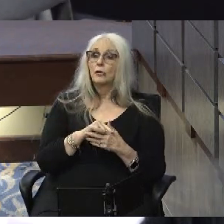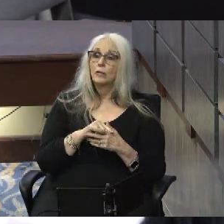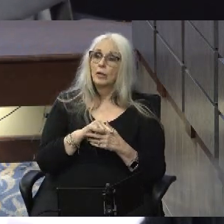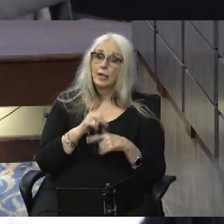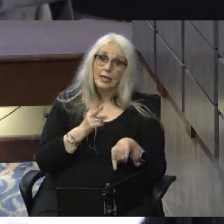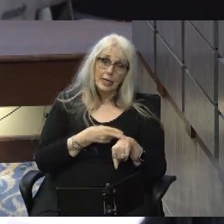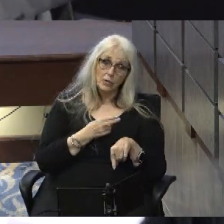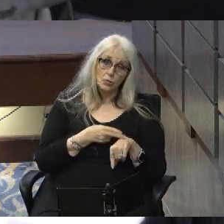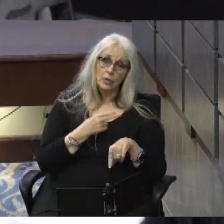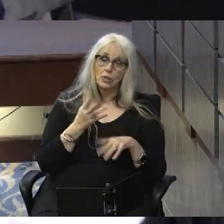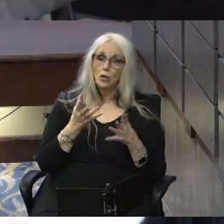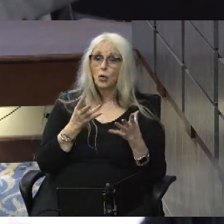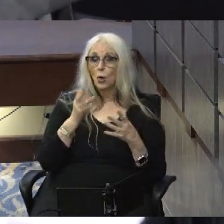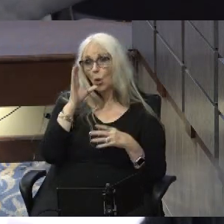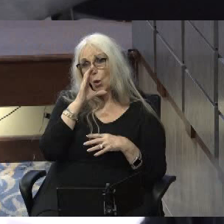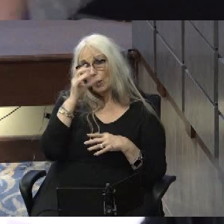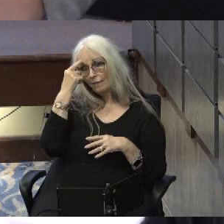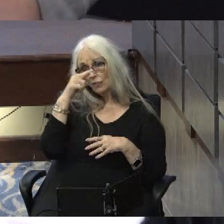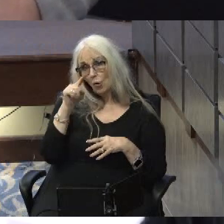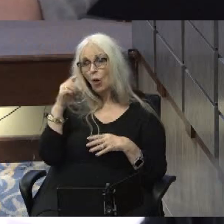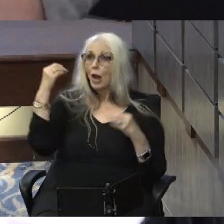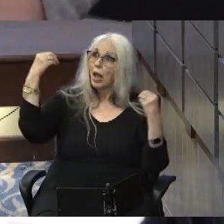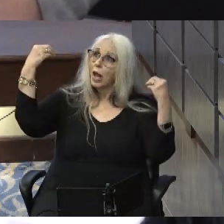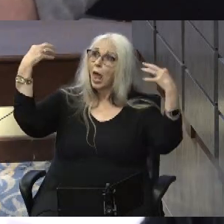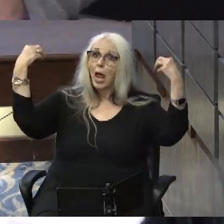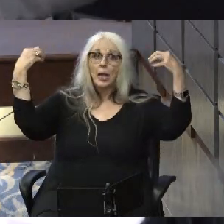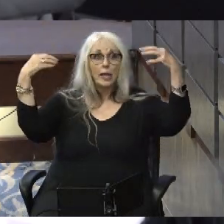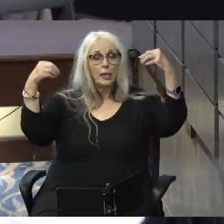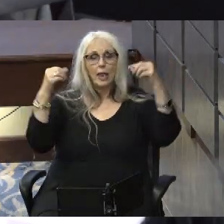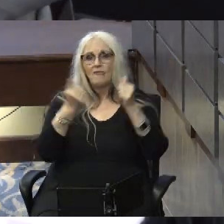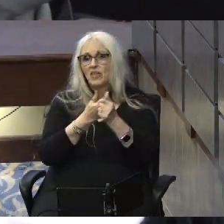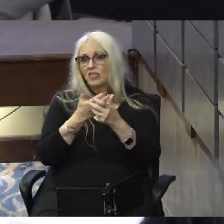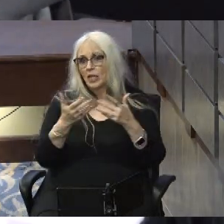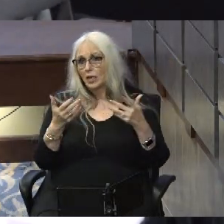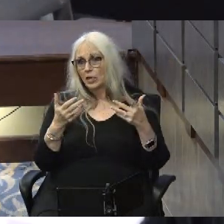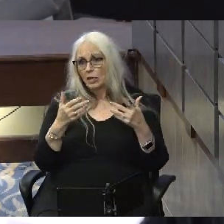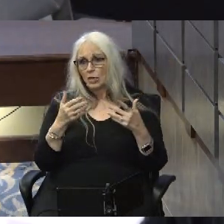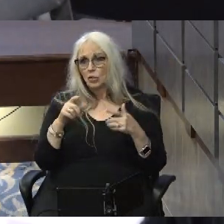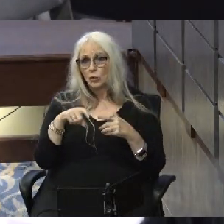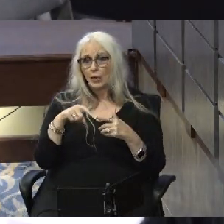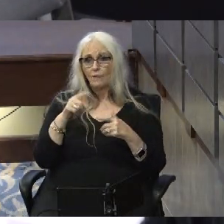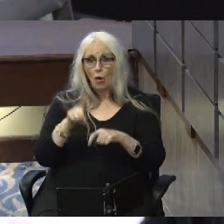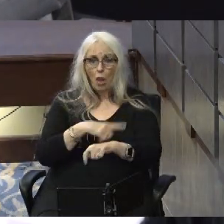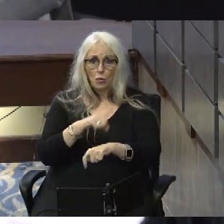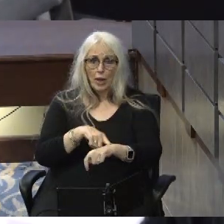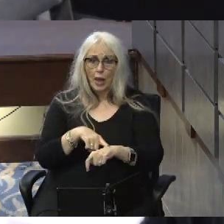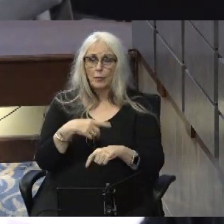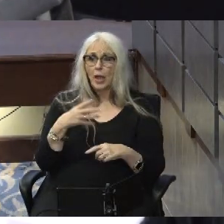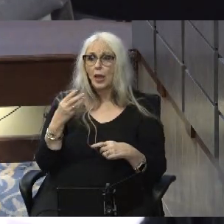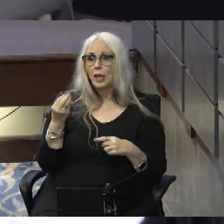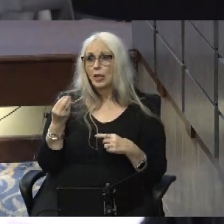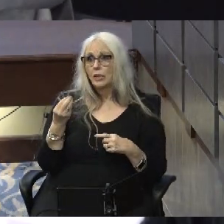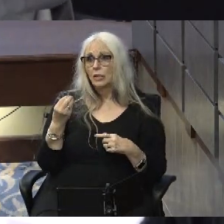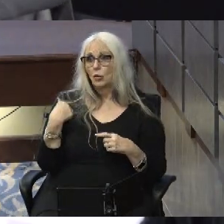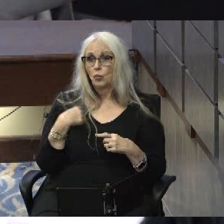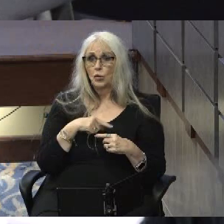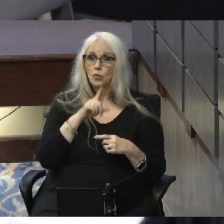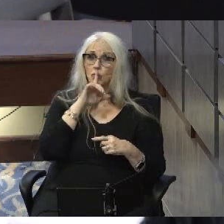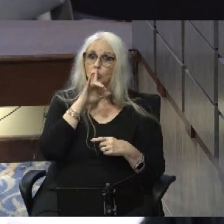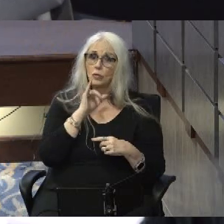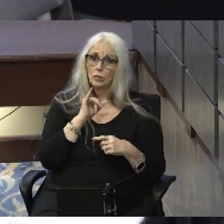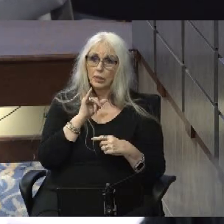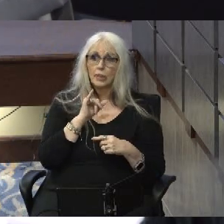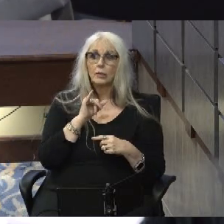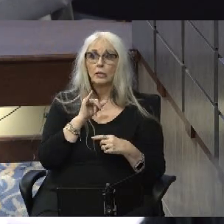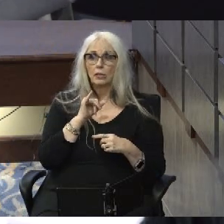for, lighting, all those things that the trail has lacked for a long time. So, we're certainly cognizant